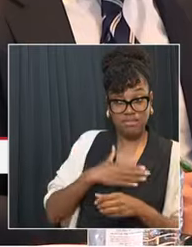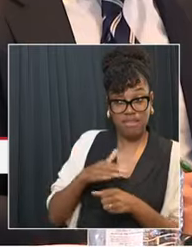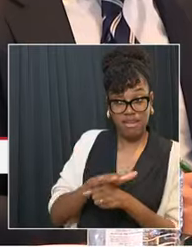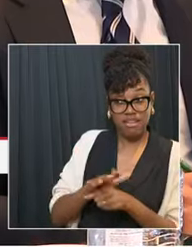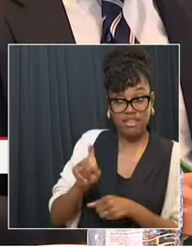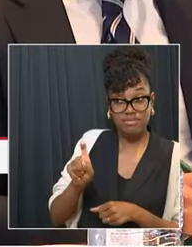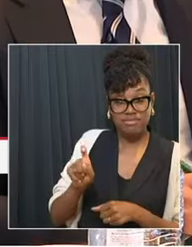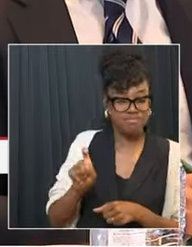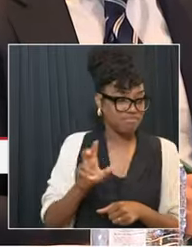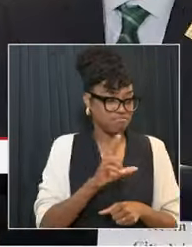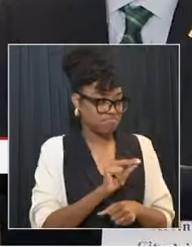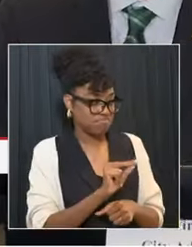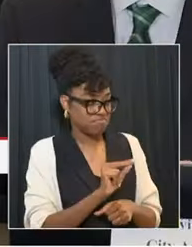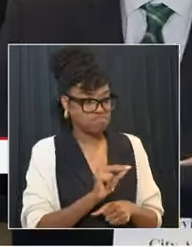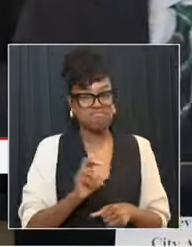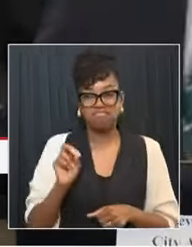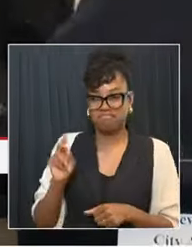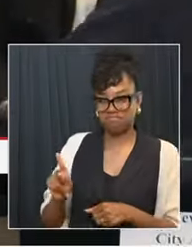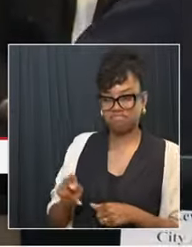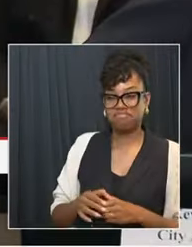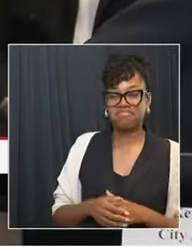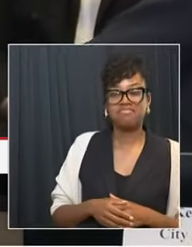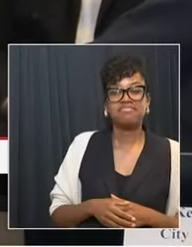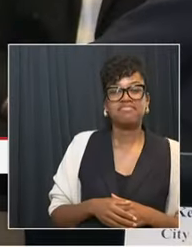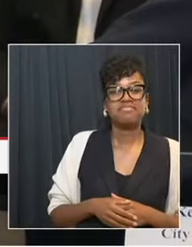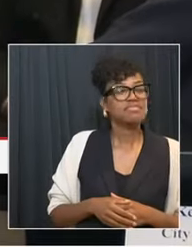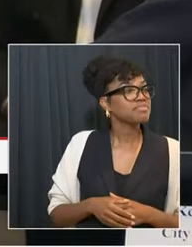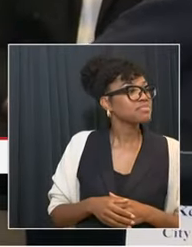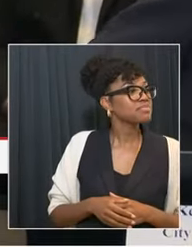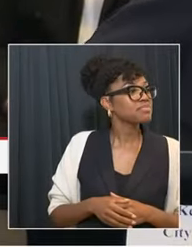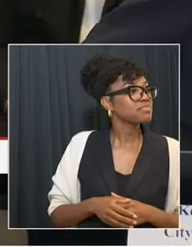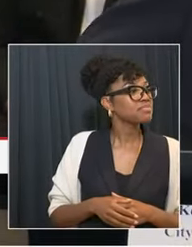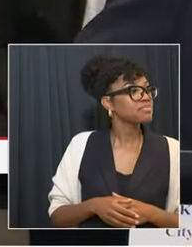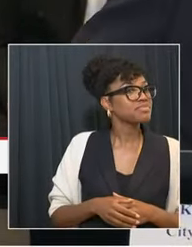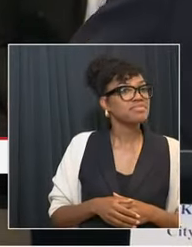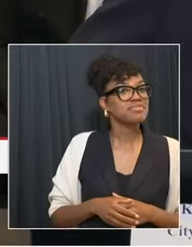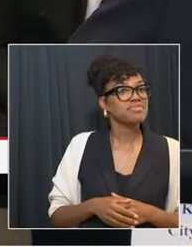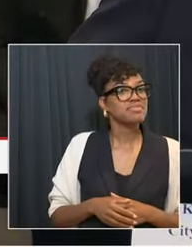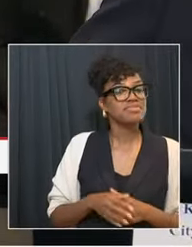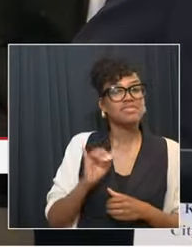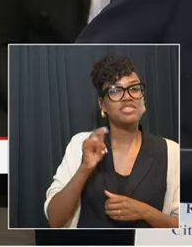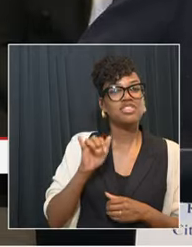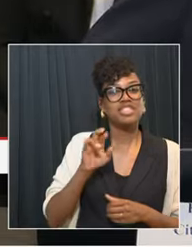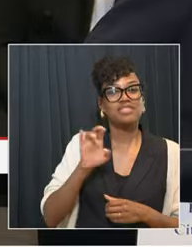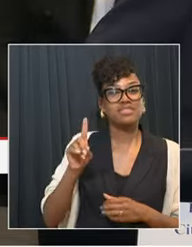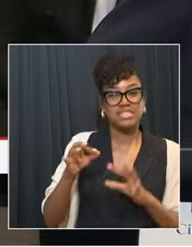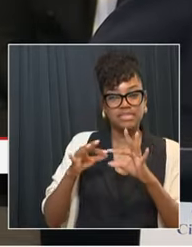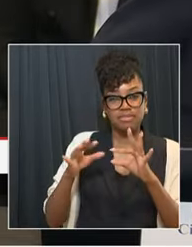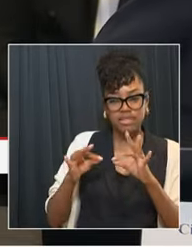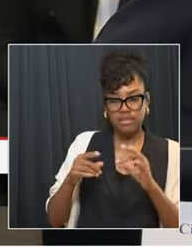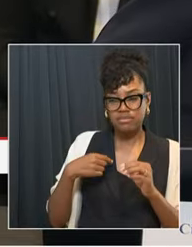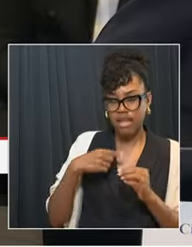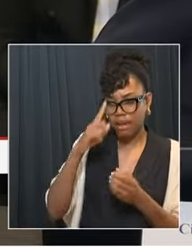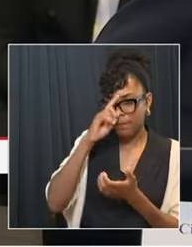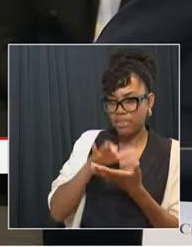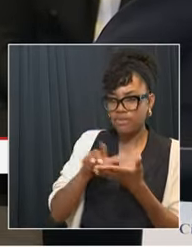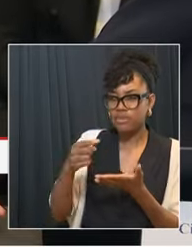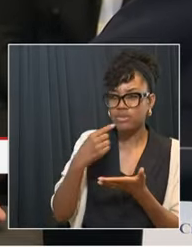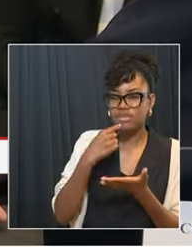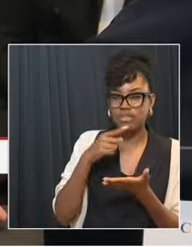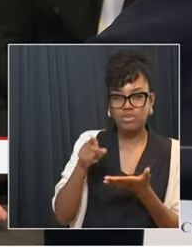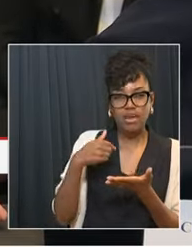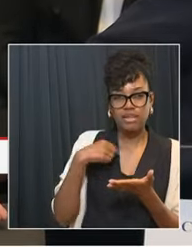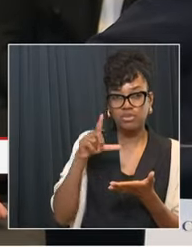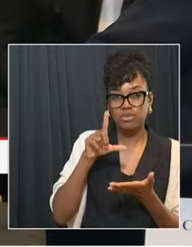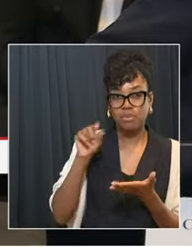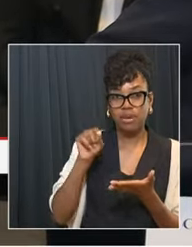The only other thing, council member, is on the, I believe you had $2 million set aside in the 25 supplemental. That is